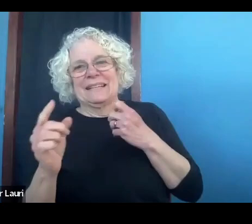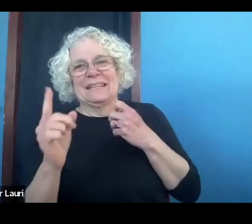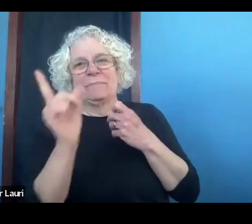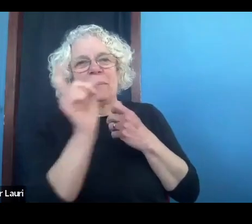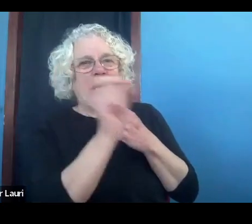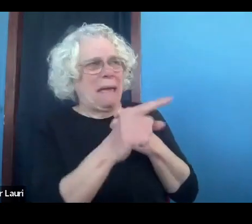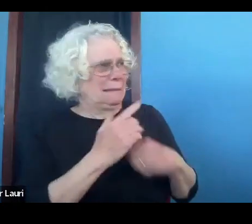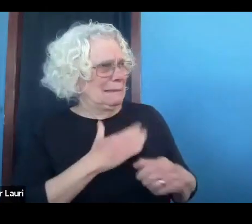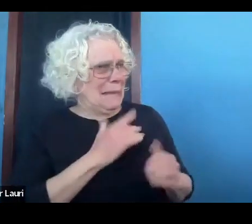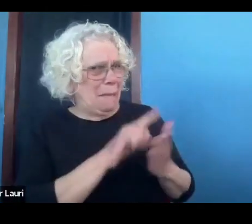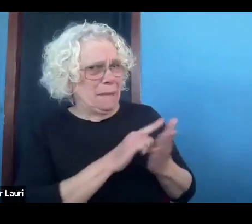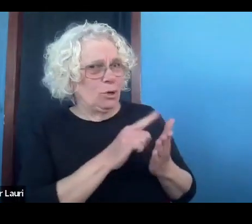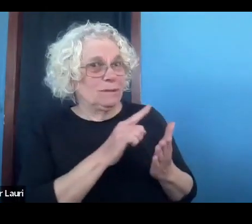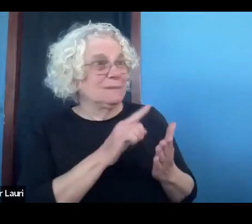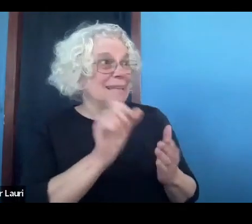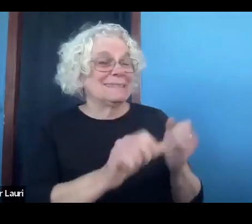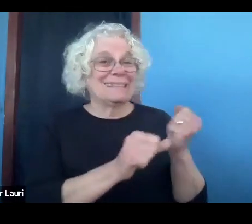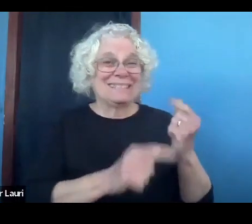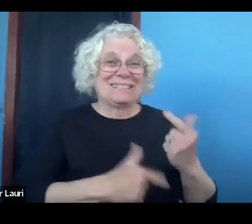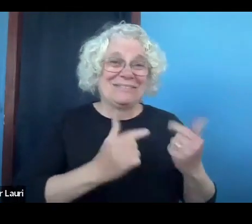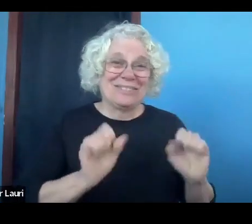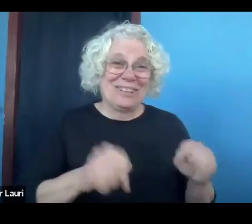is happy hour in assisted living, yes.